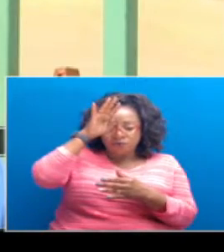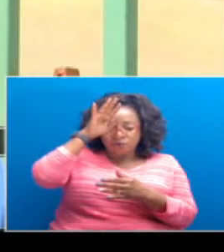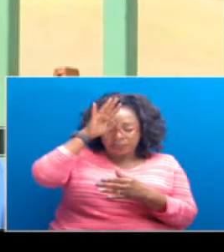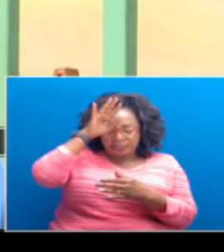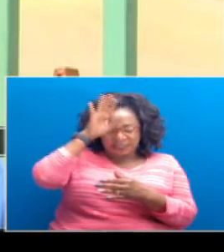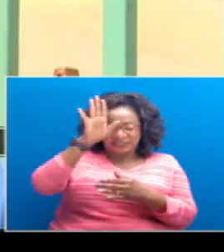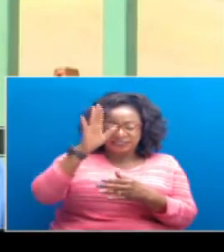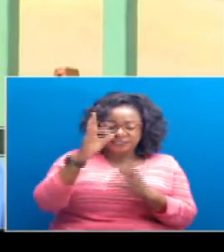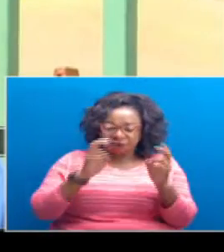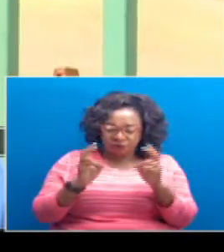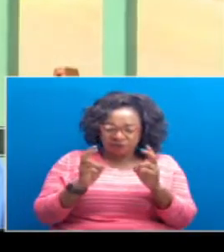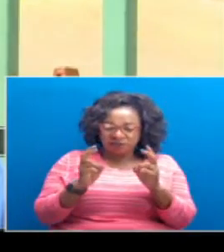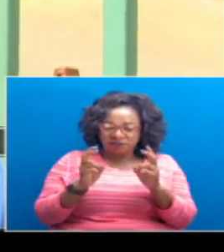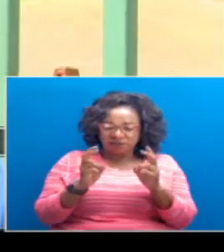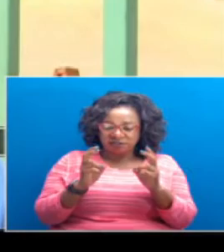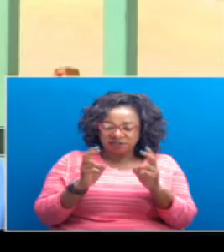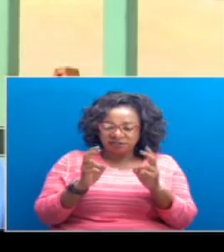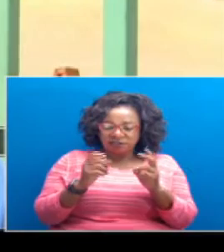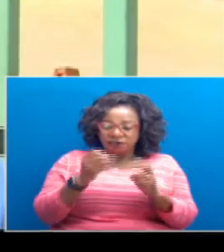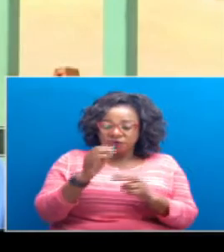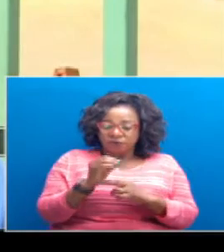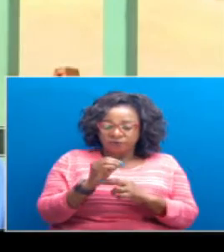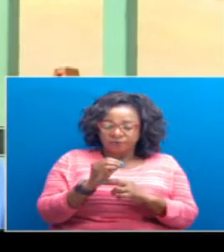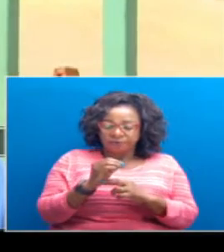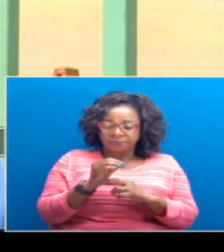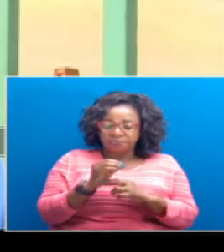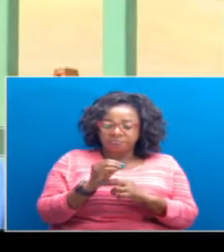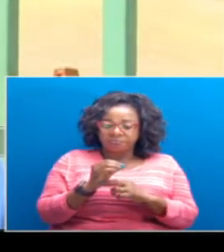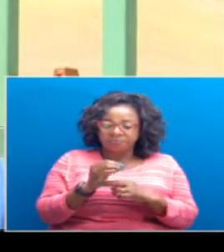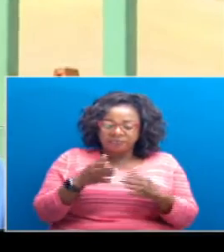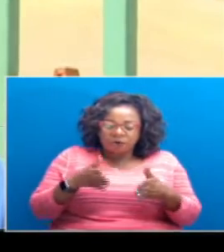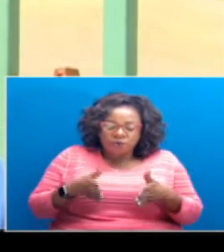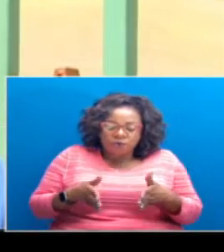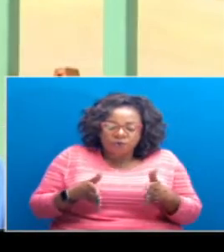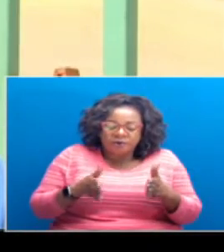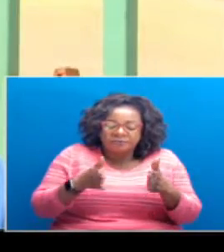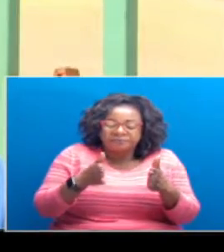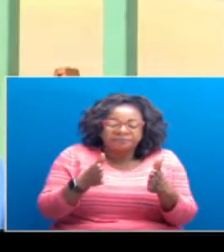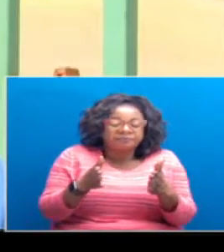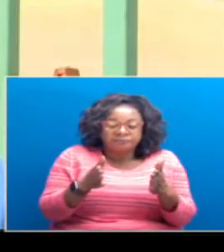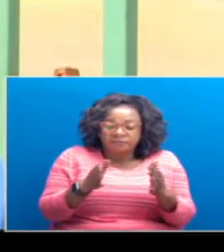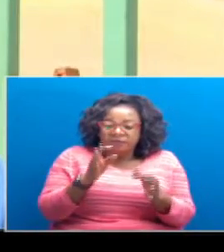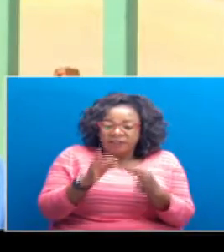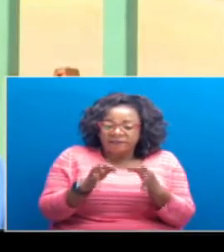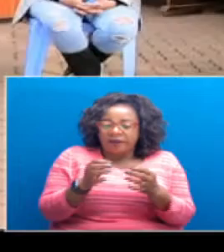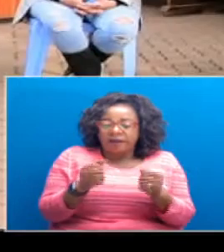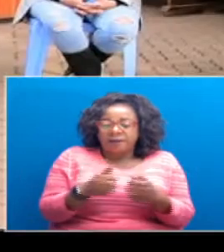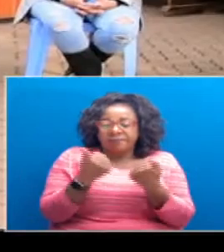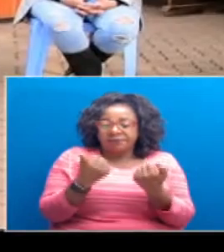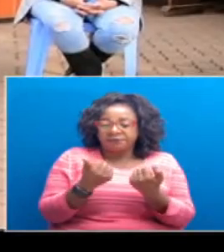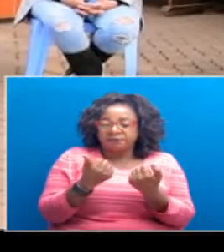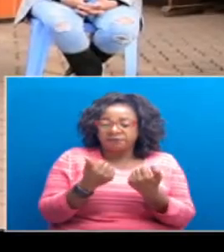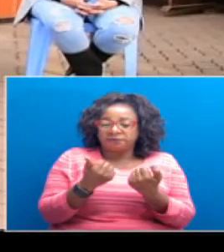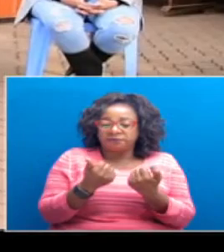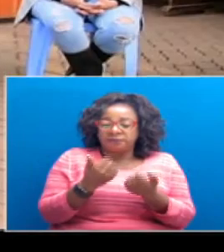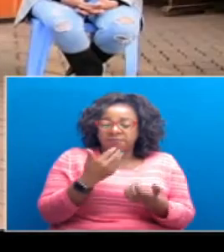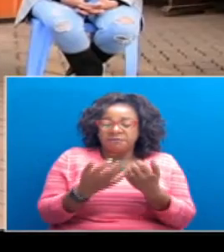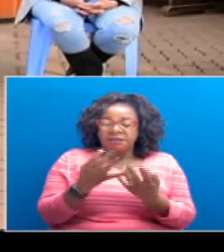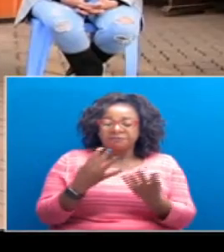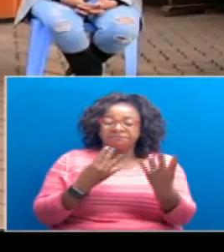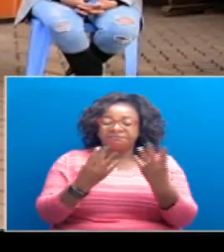issues. So being the narrow road, number one, if it was at least like a